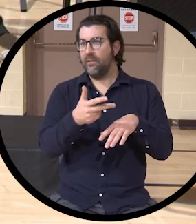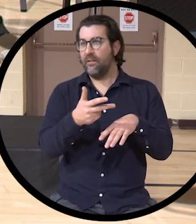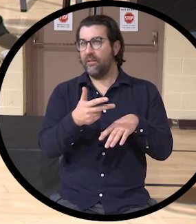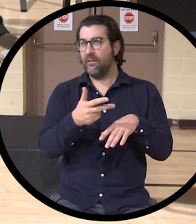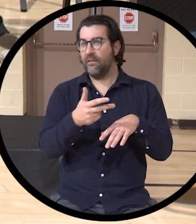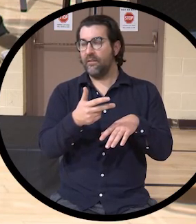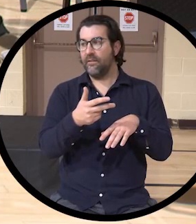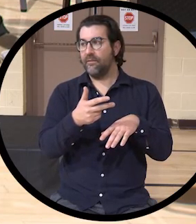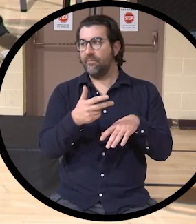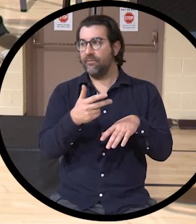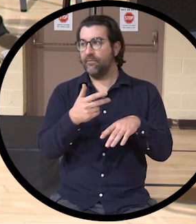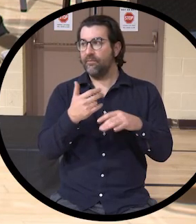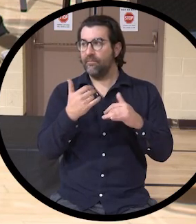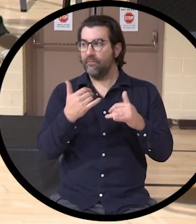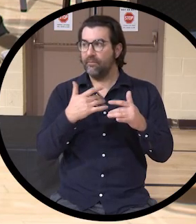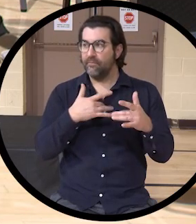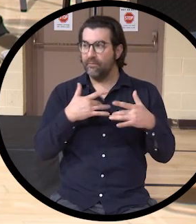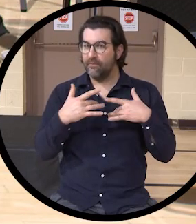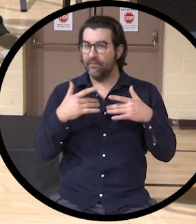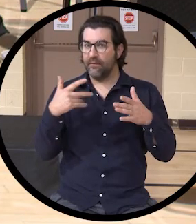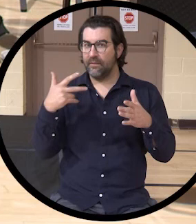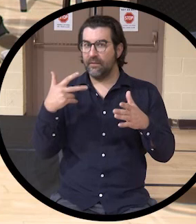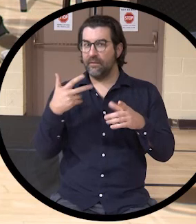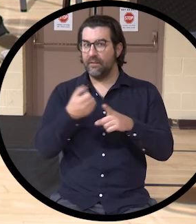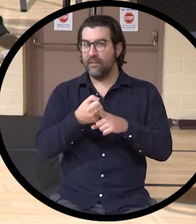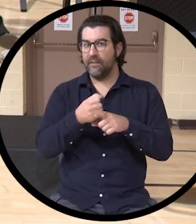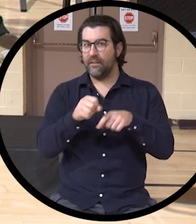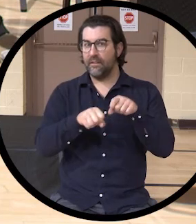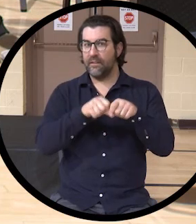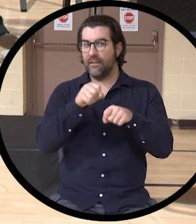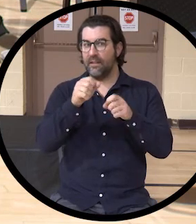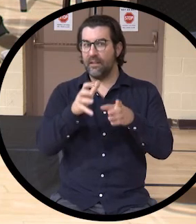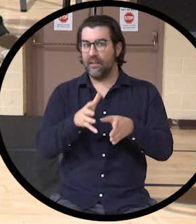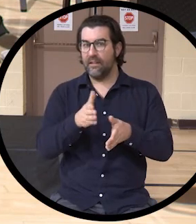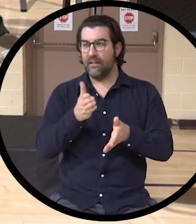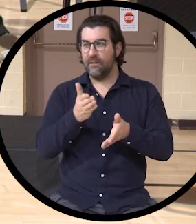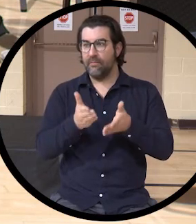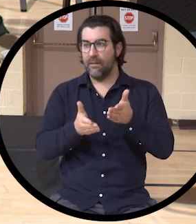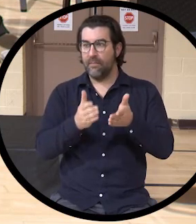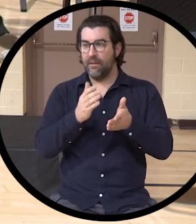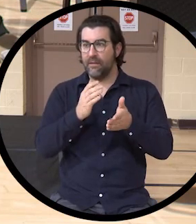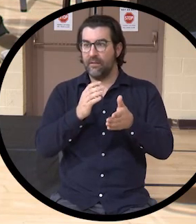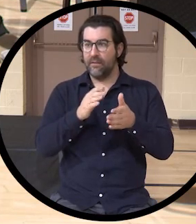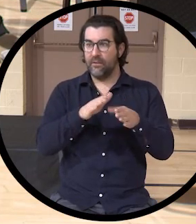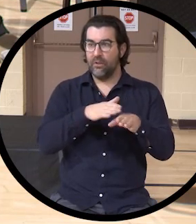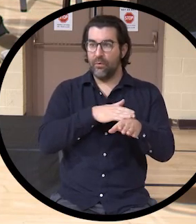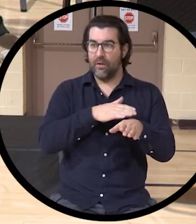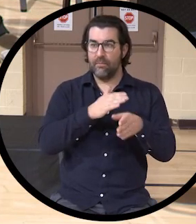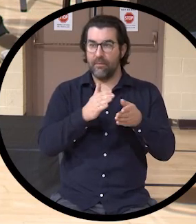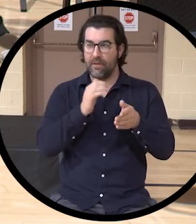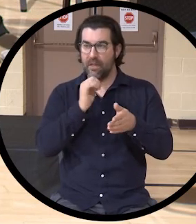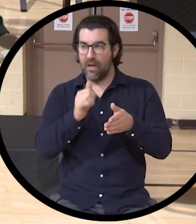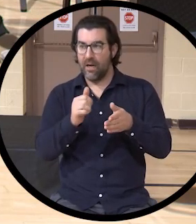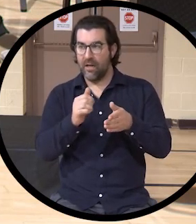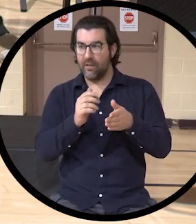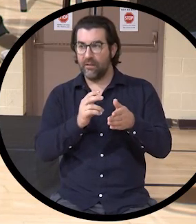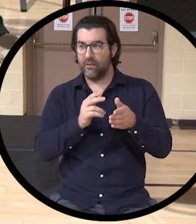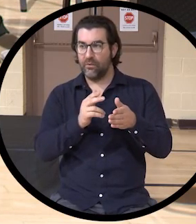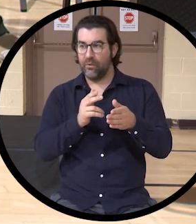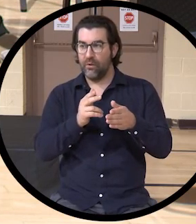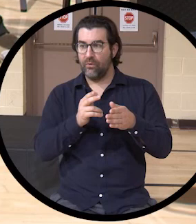is scary, I'm now concerned that I hit a cyclist who may or may not be slowing down as they're going across.